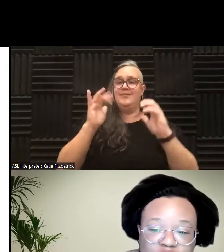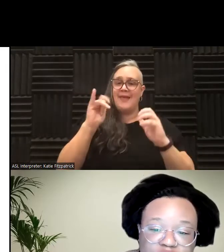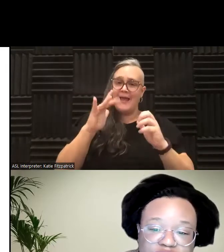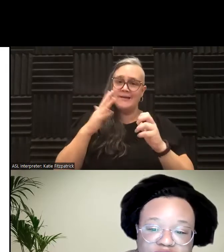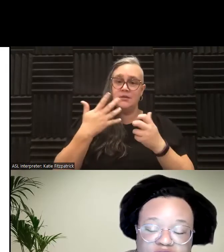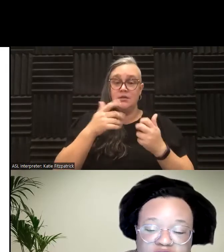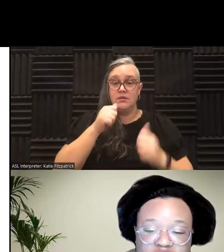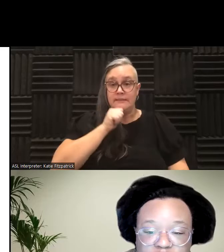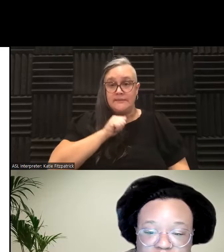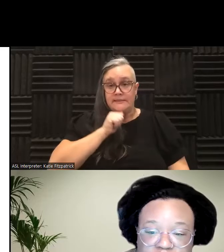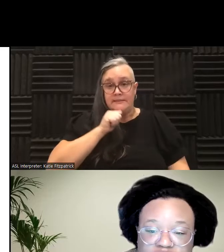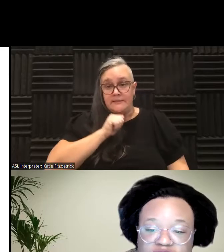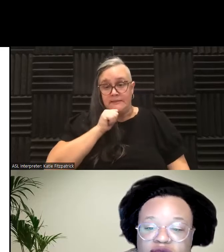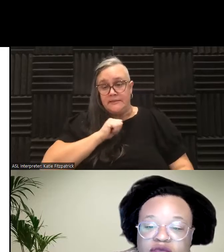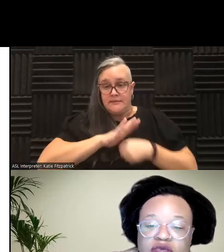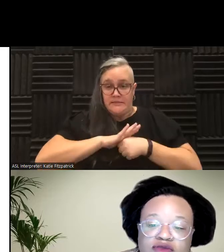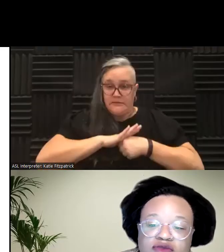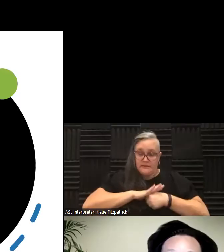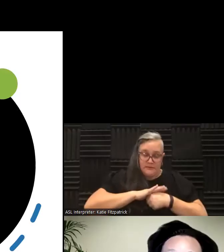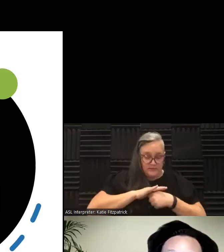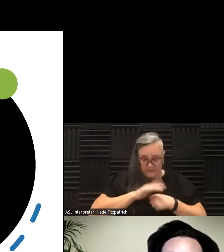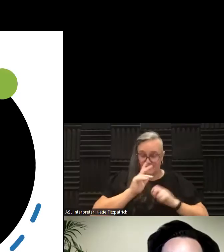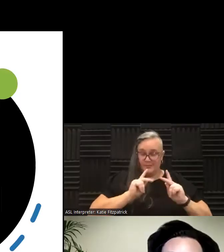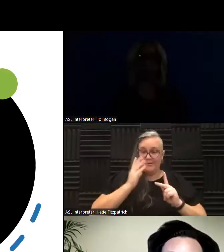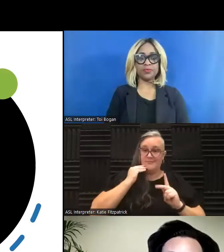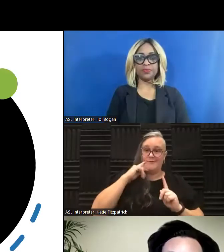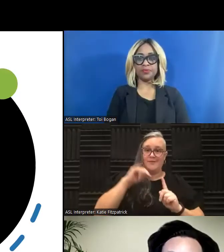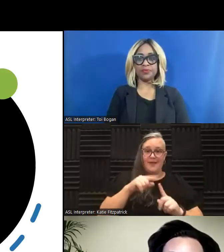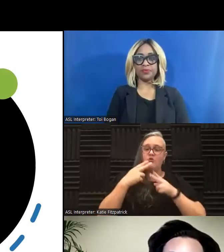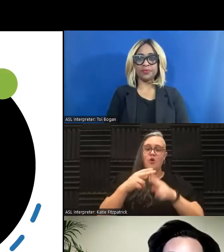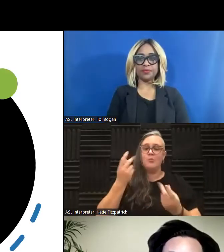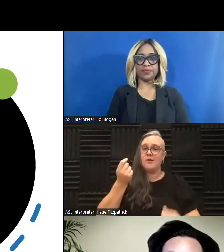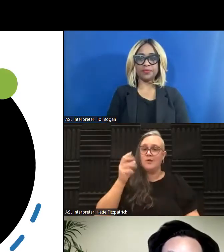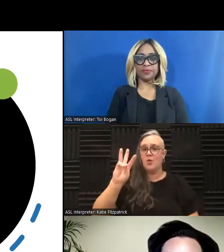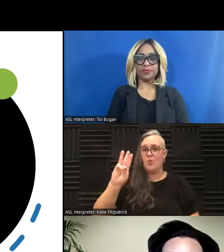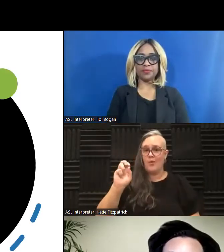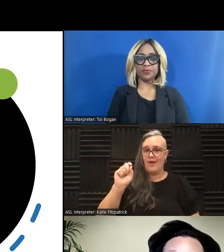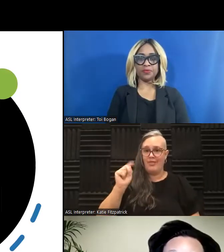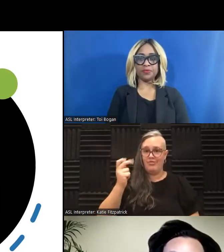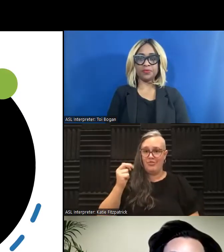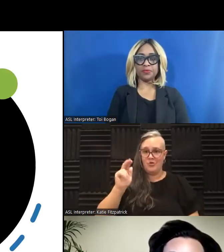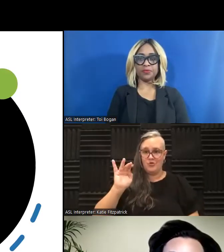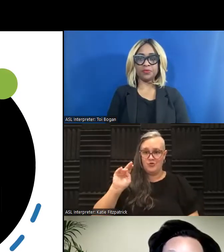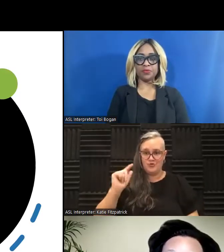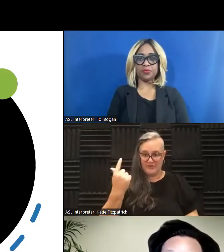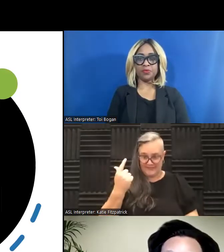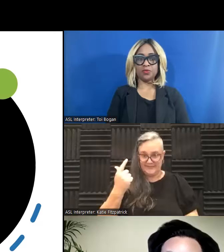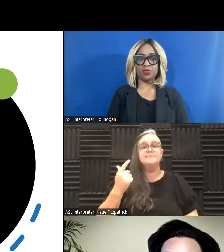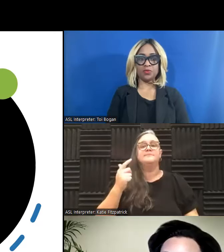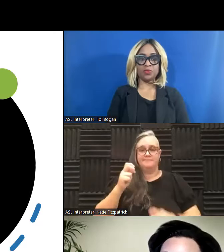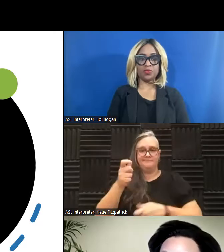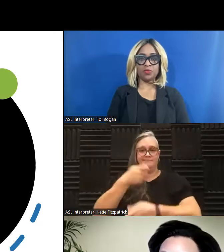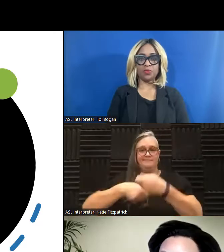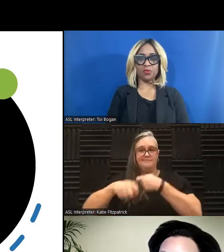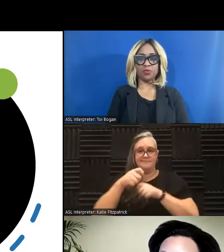that folks experience. So weathering describes how the strain from coping through chronic